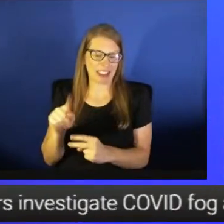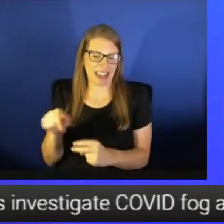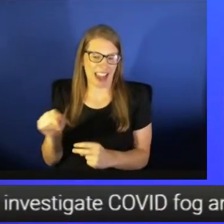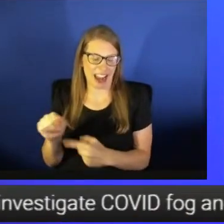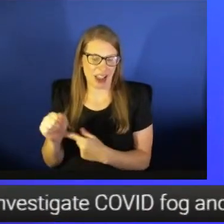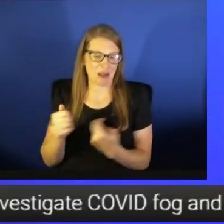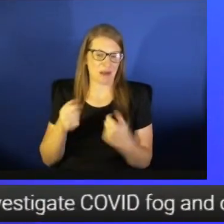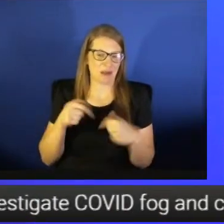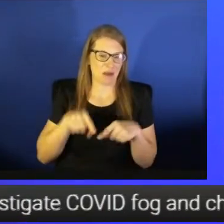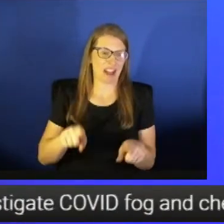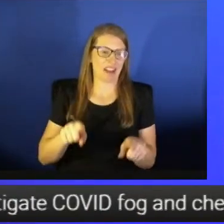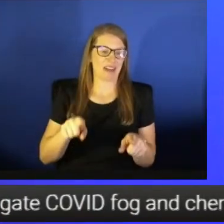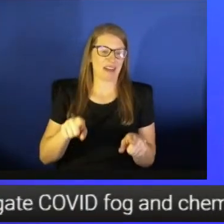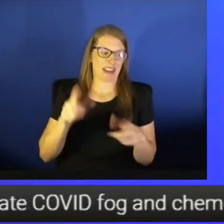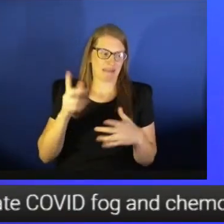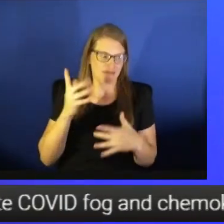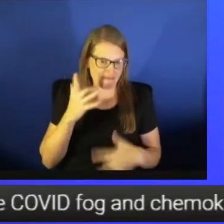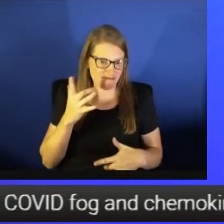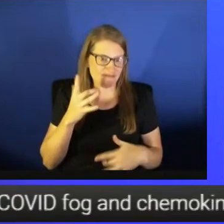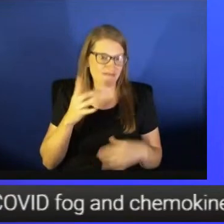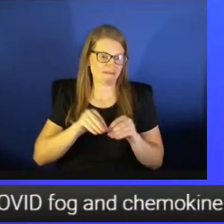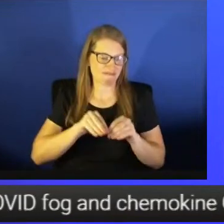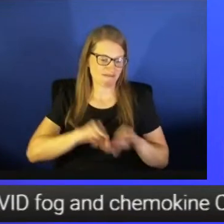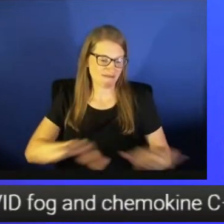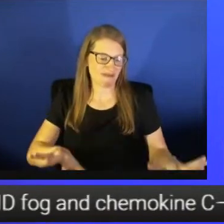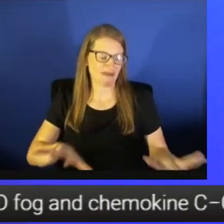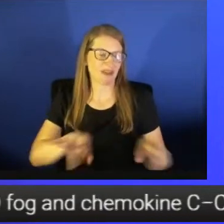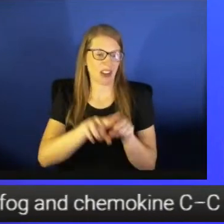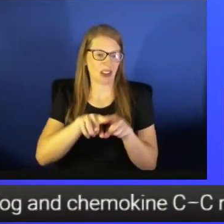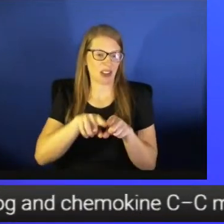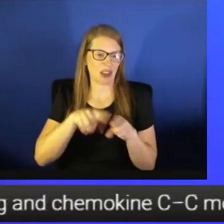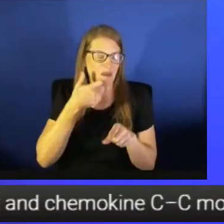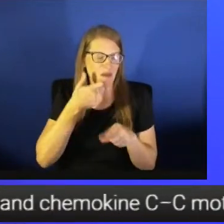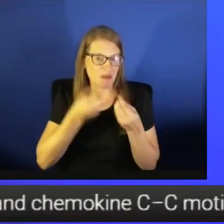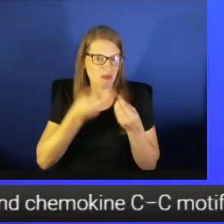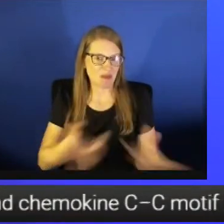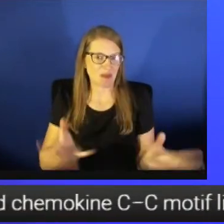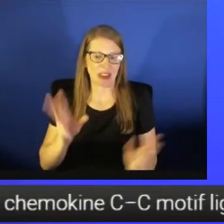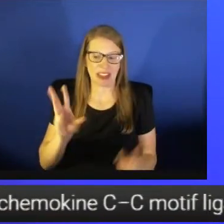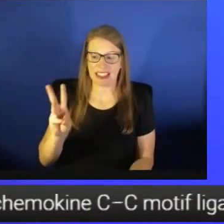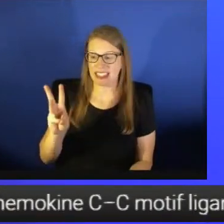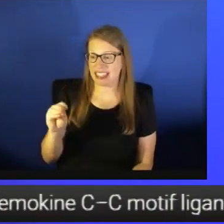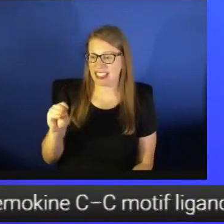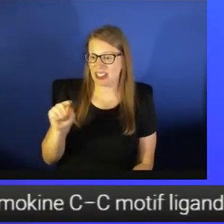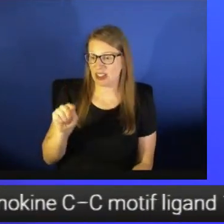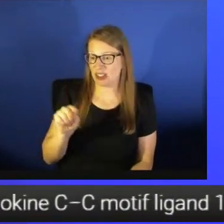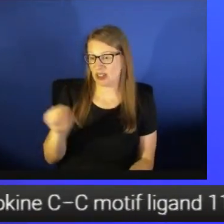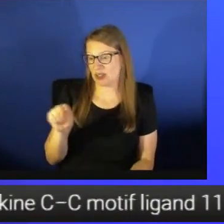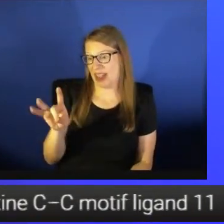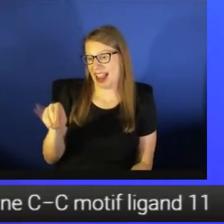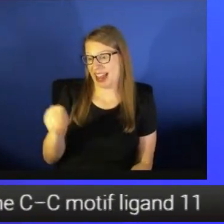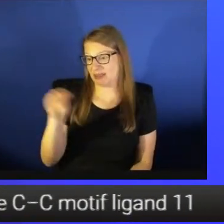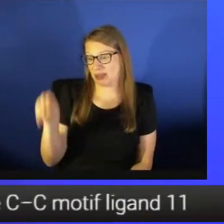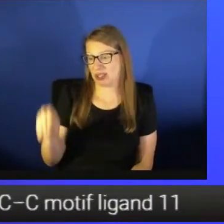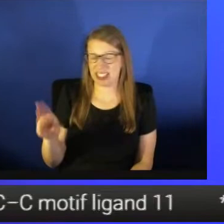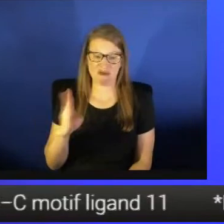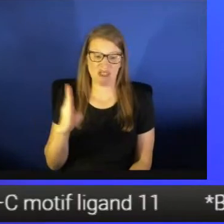But the protection looked pretty good. It was in the 80% range, 60 to 80%, somewhat similar to what we saw